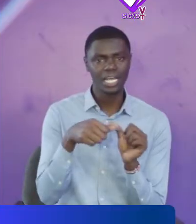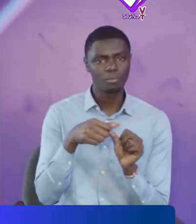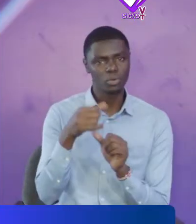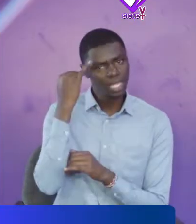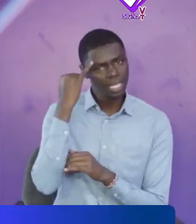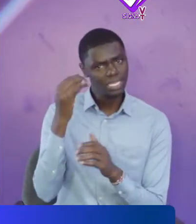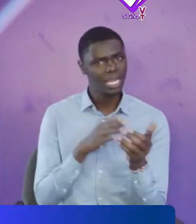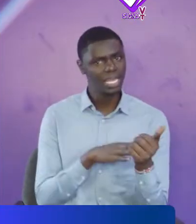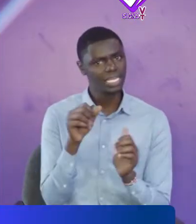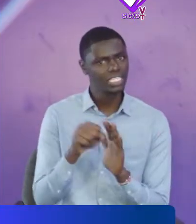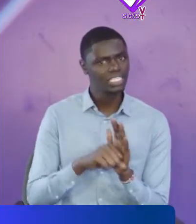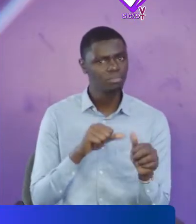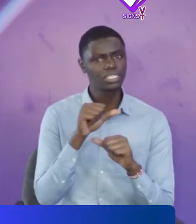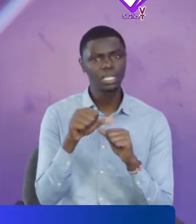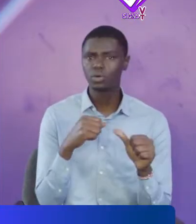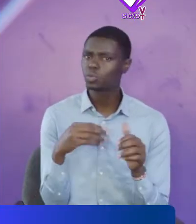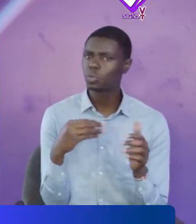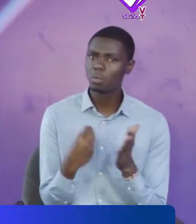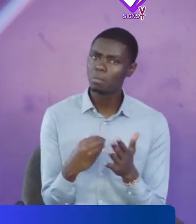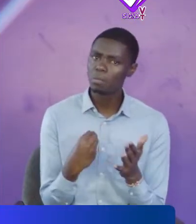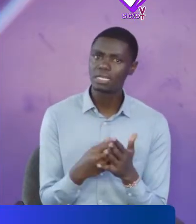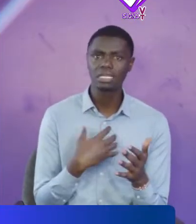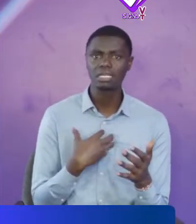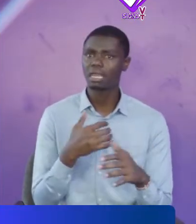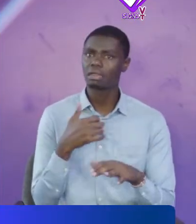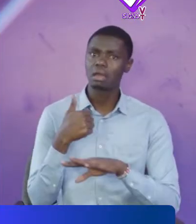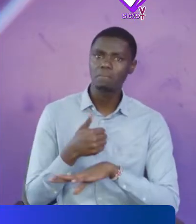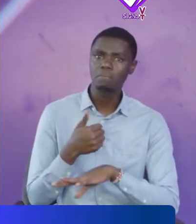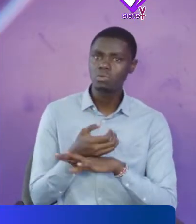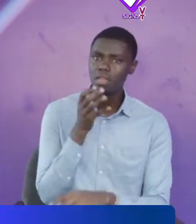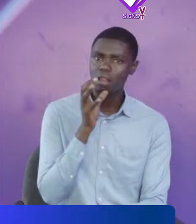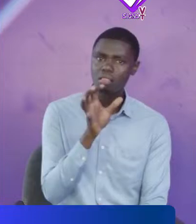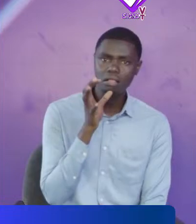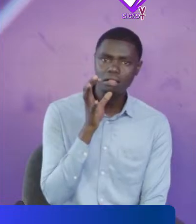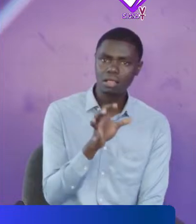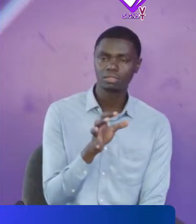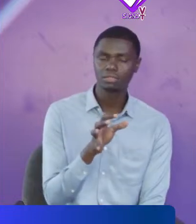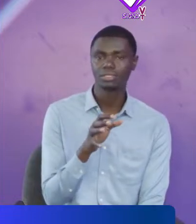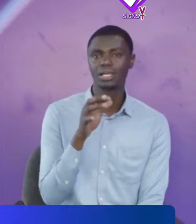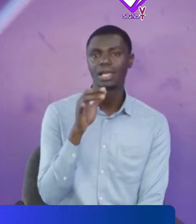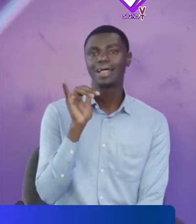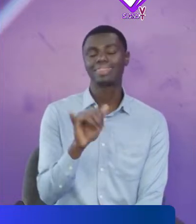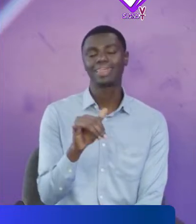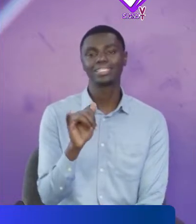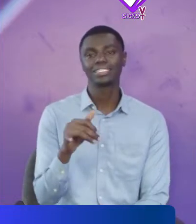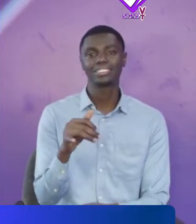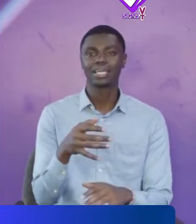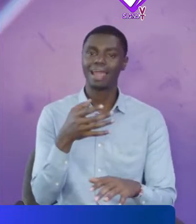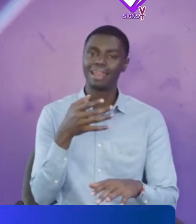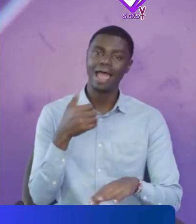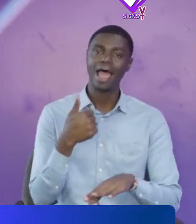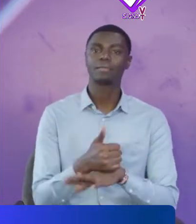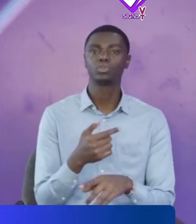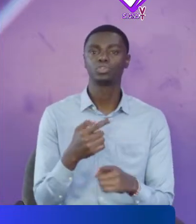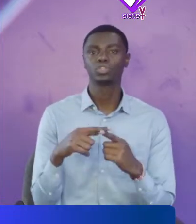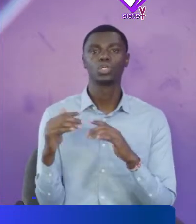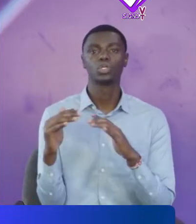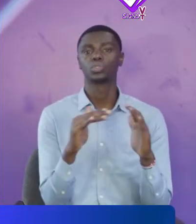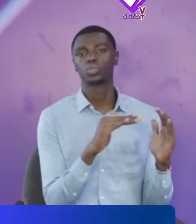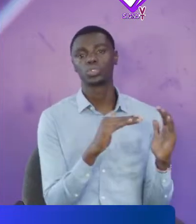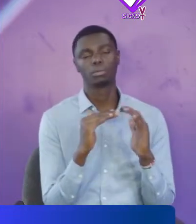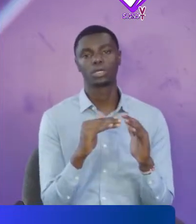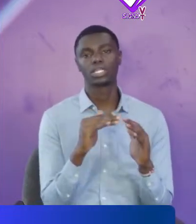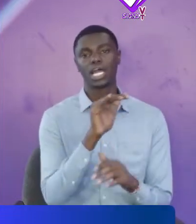and it's more about money and noise and name calling, really is an insult on democracy. And I want to urge